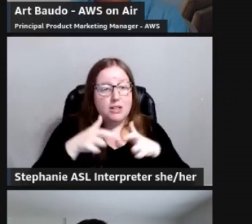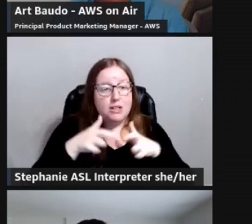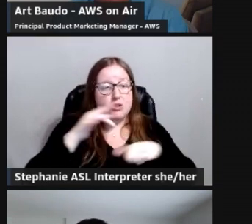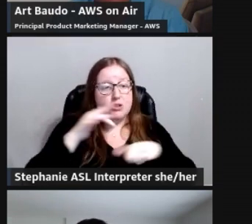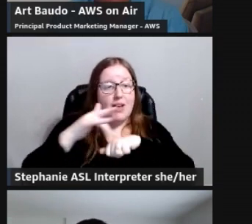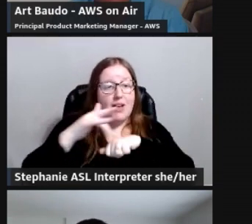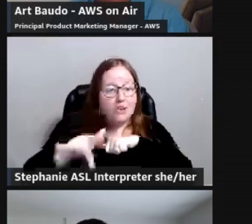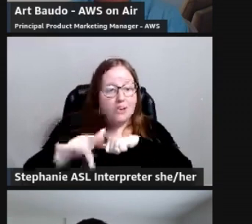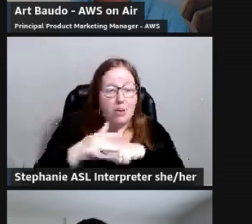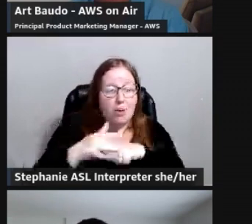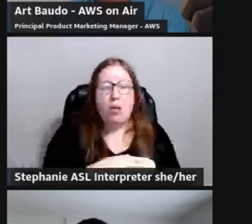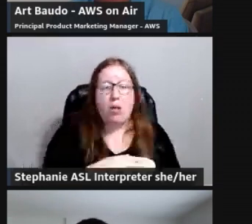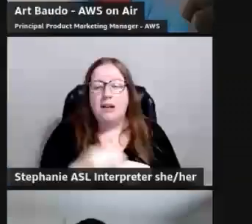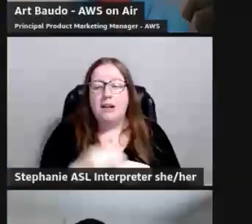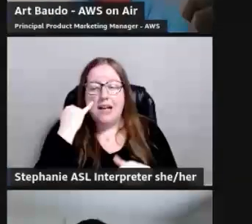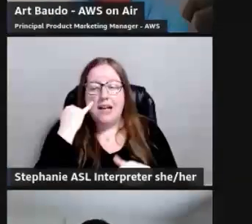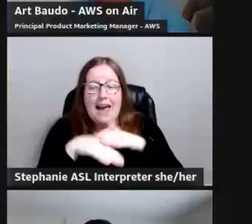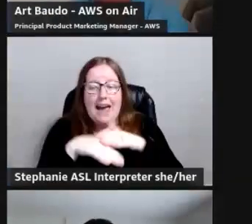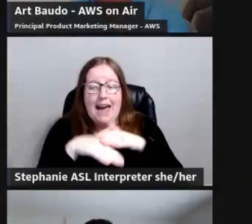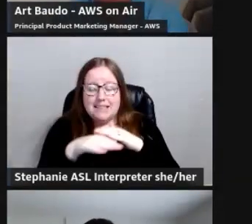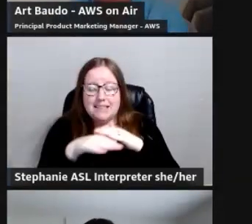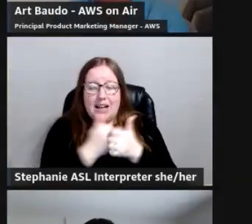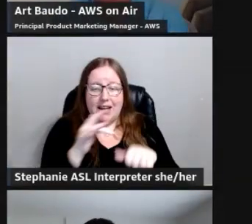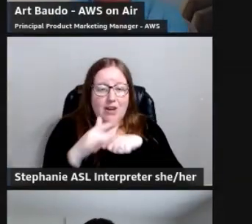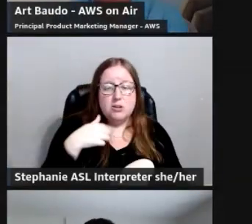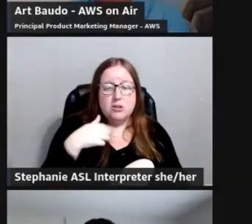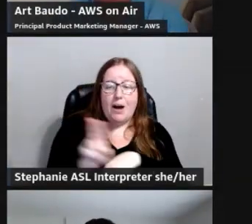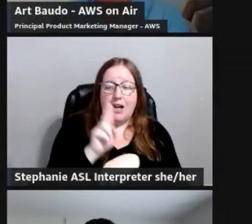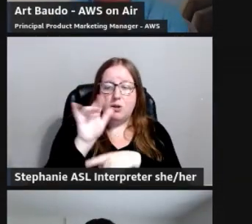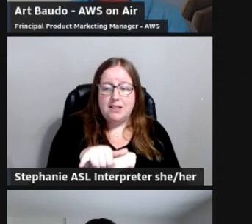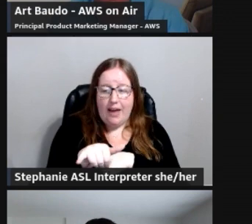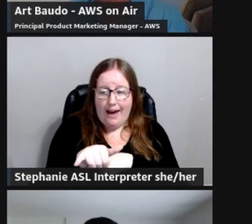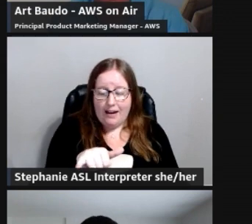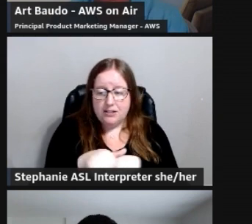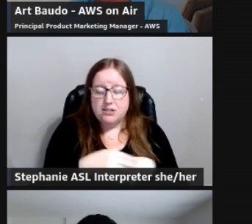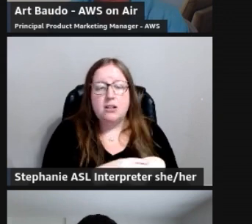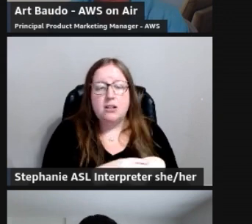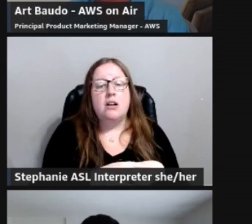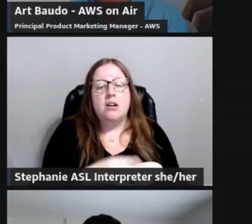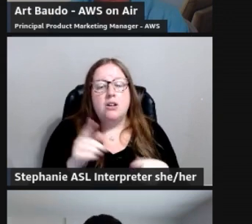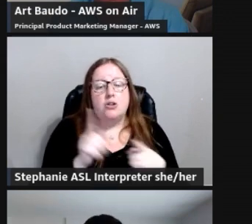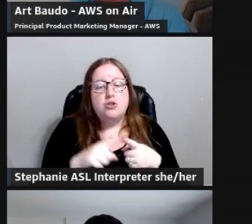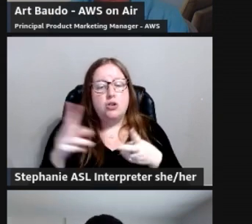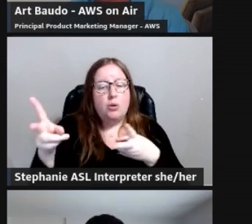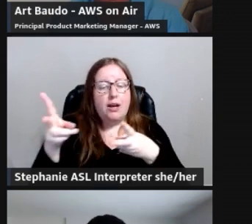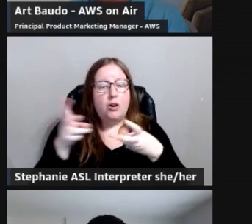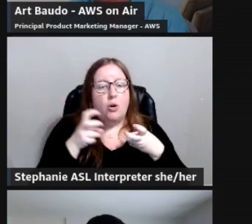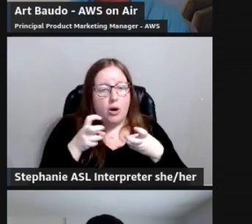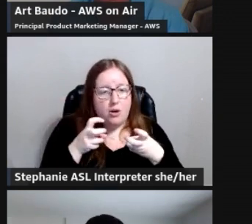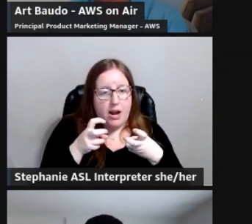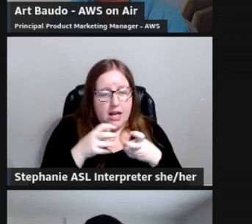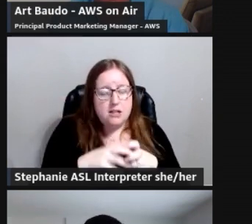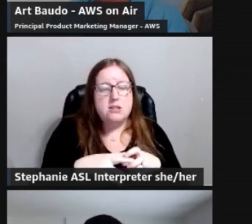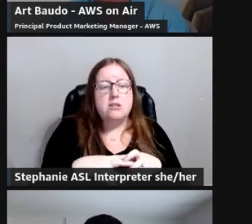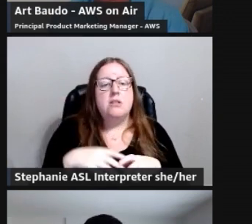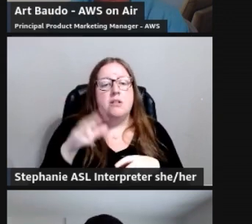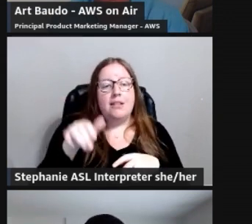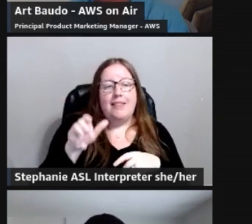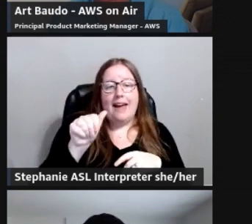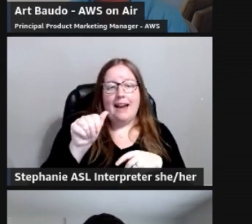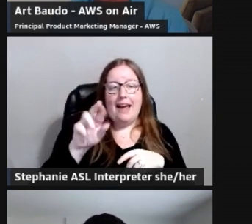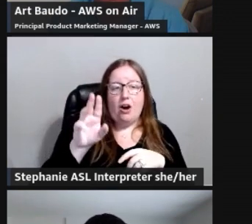if we need it is available. So I use this to incorporate that